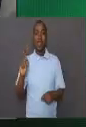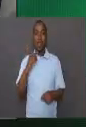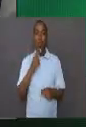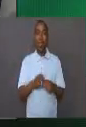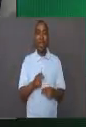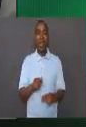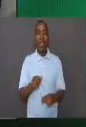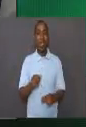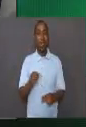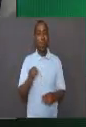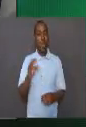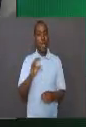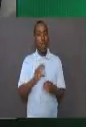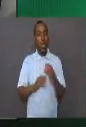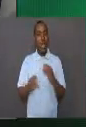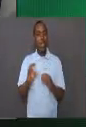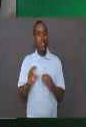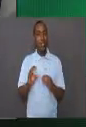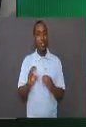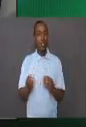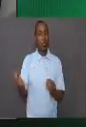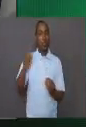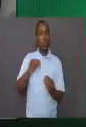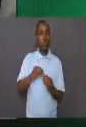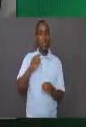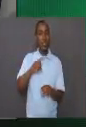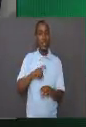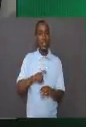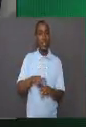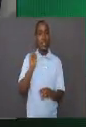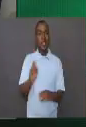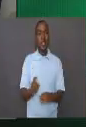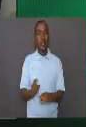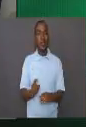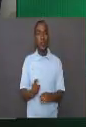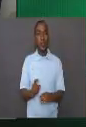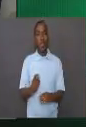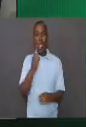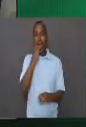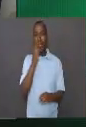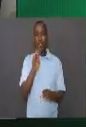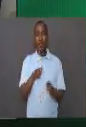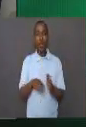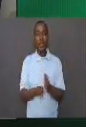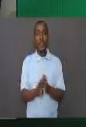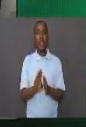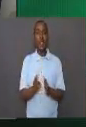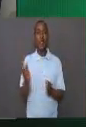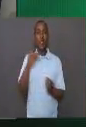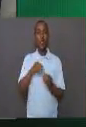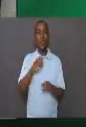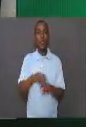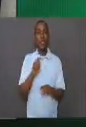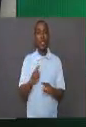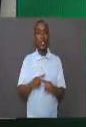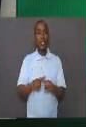are added to crystal violet and applied to a culture of bacteria, the